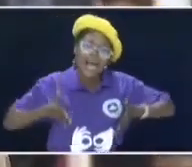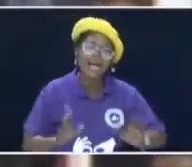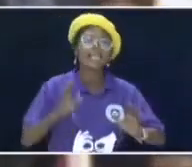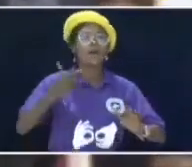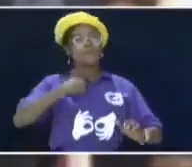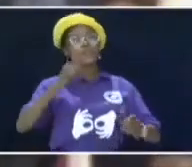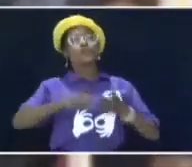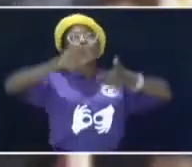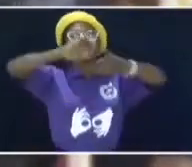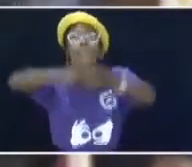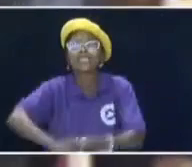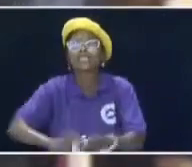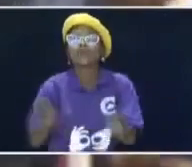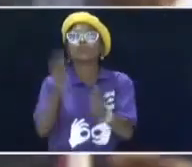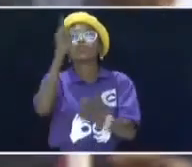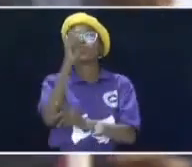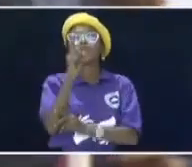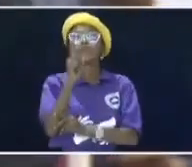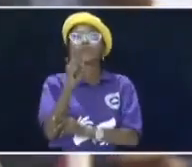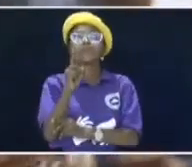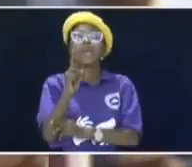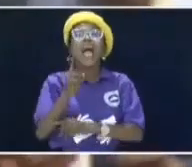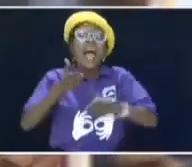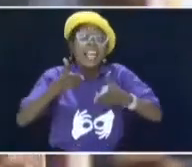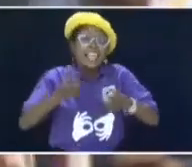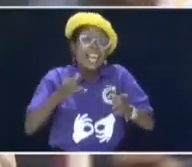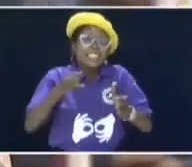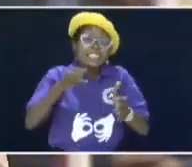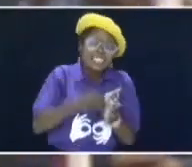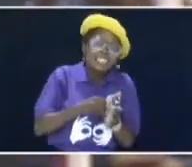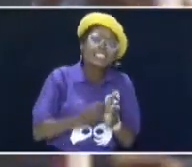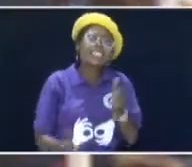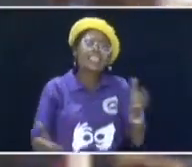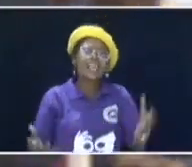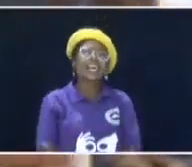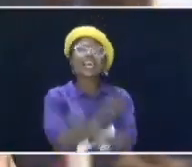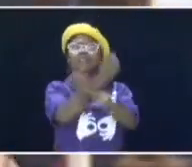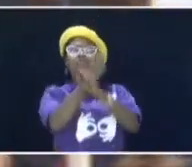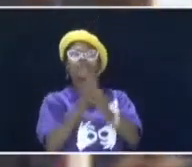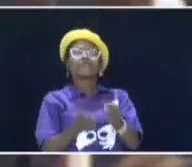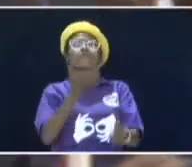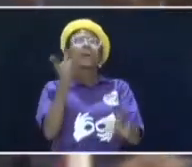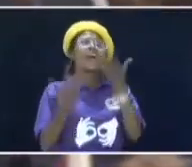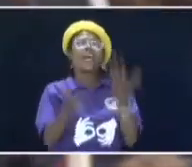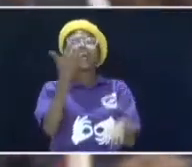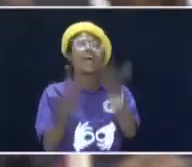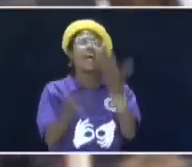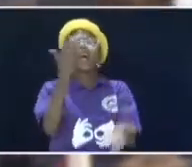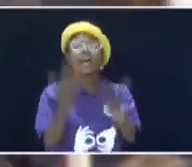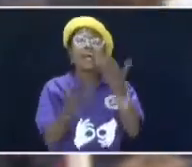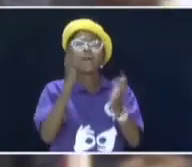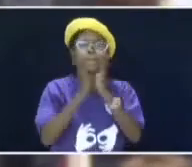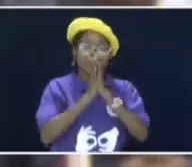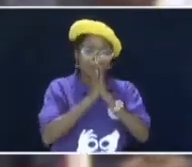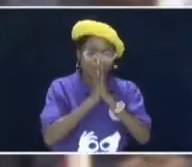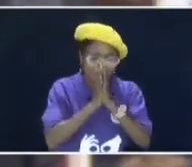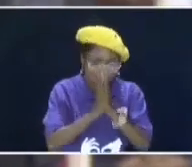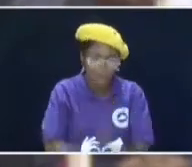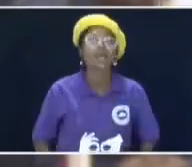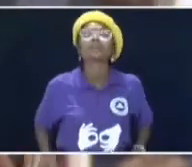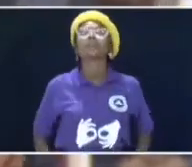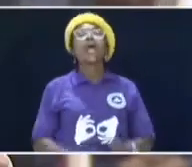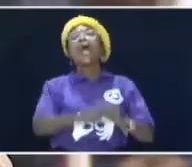you, let it cast fire right now. Pray that prayer.